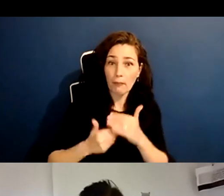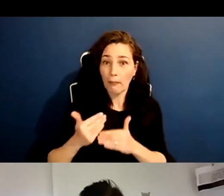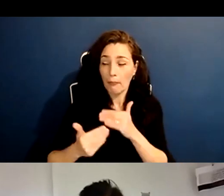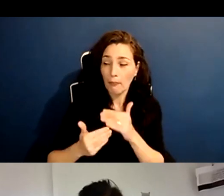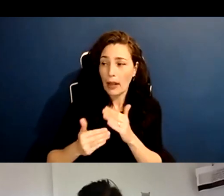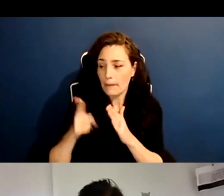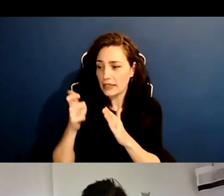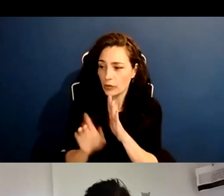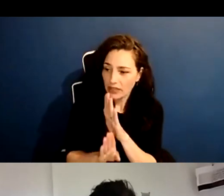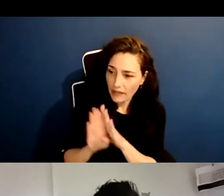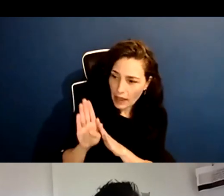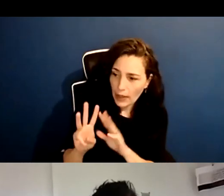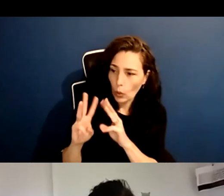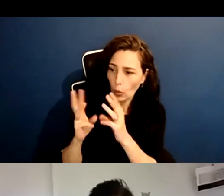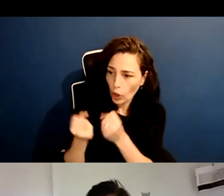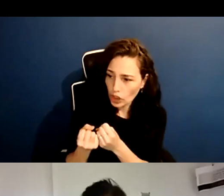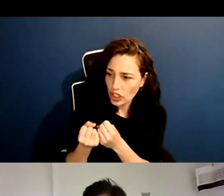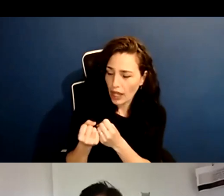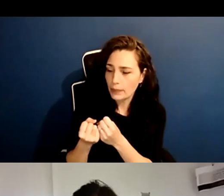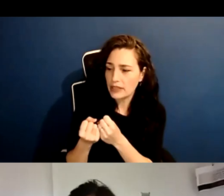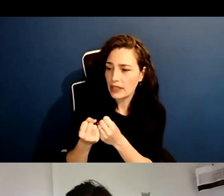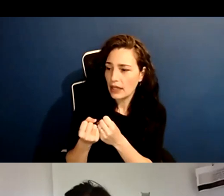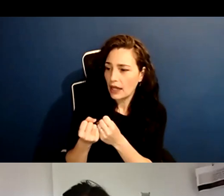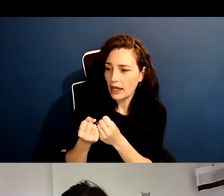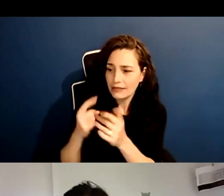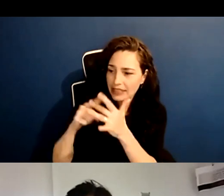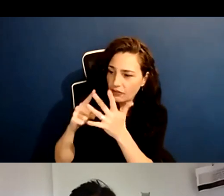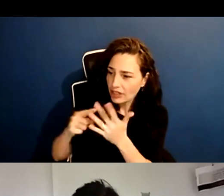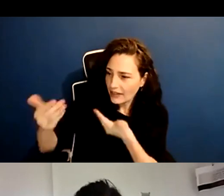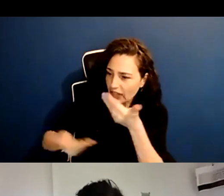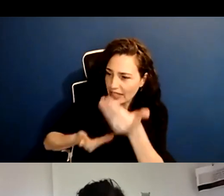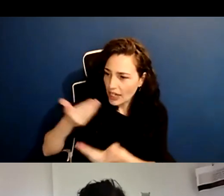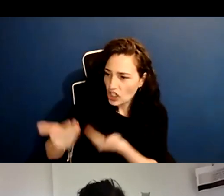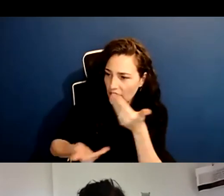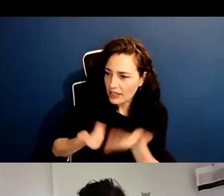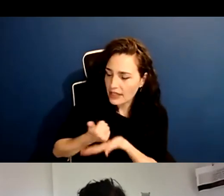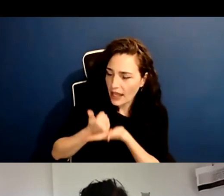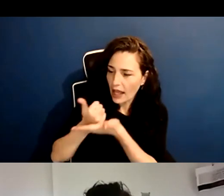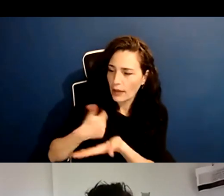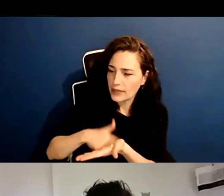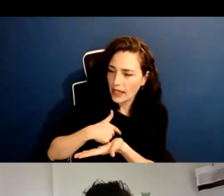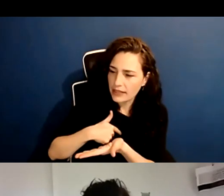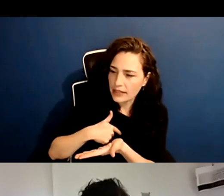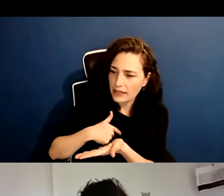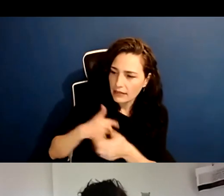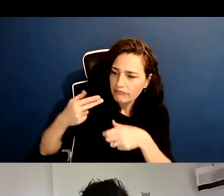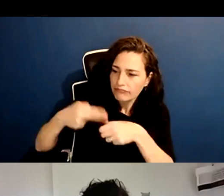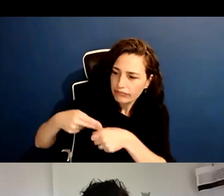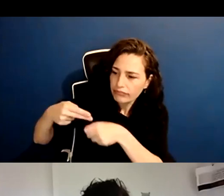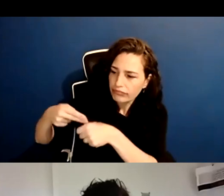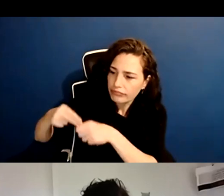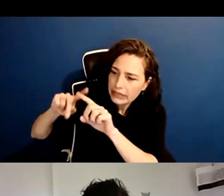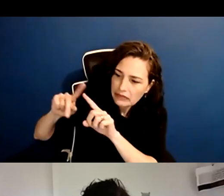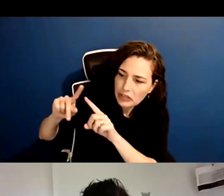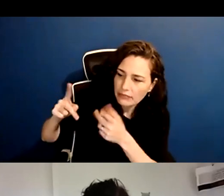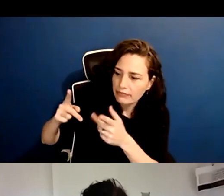make connections and help get invitations to other granting agencies. Again, the ones we got, the